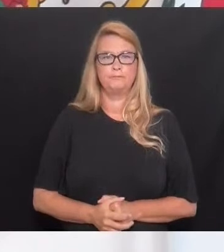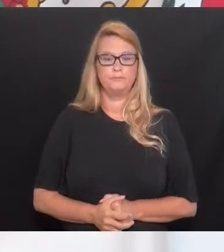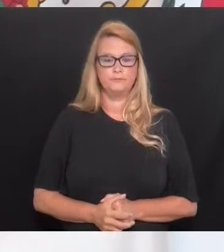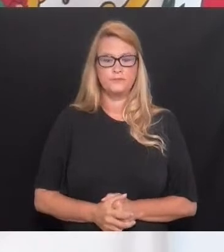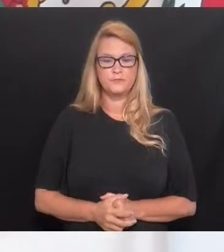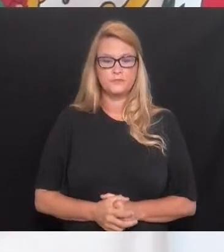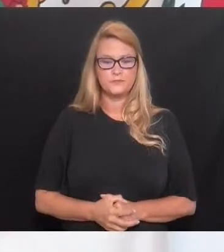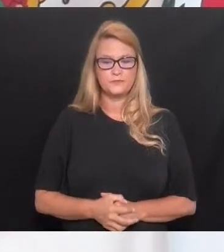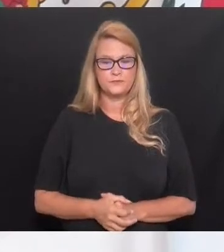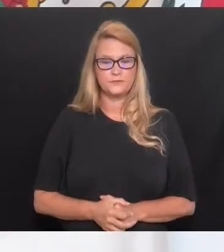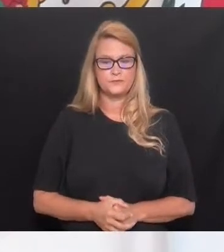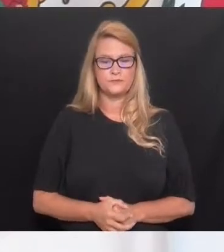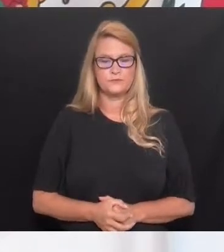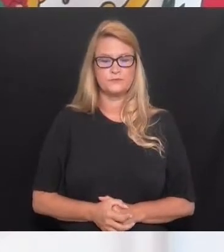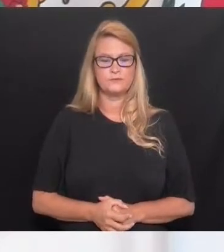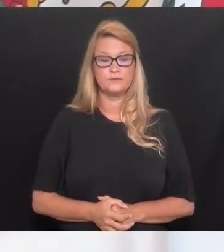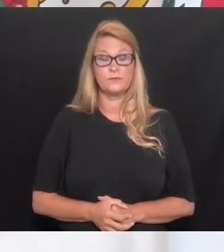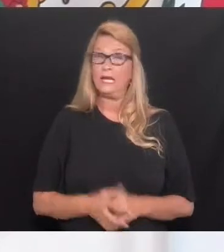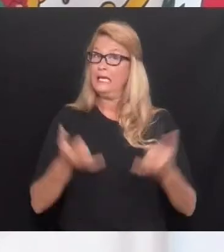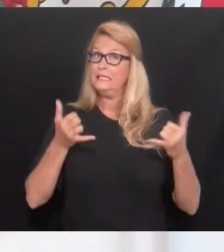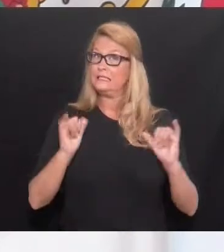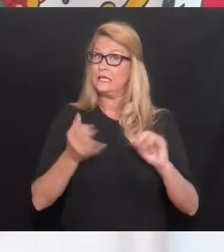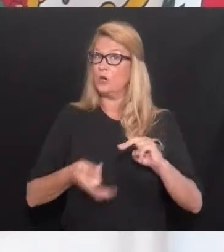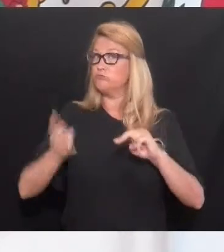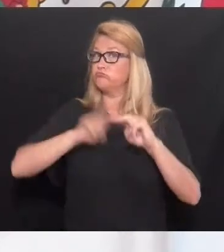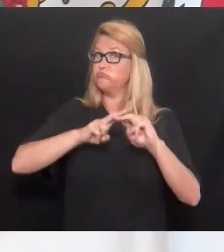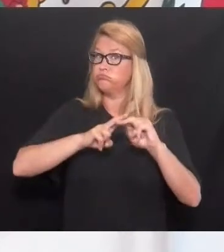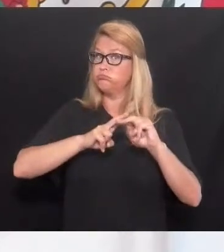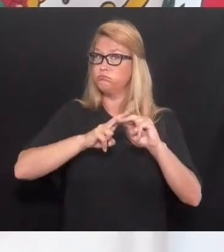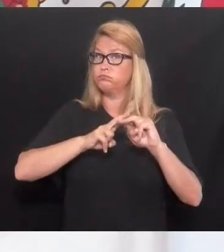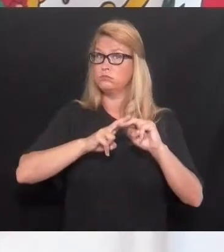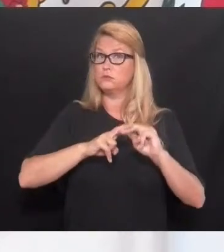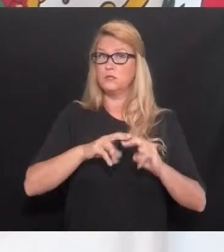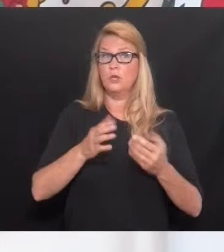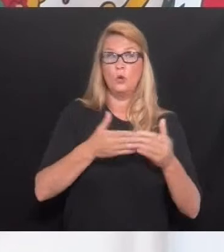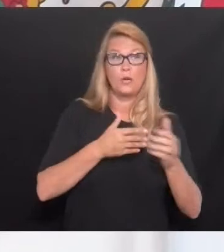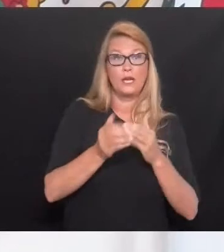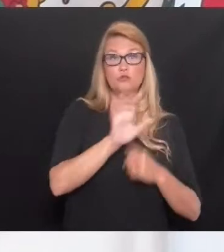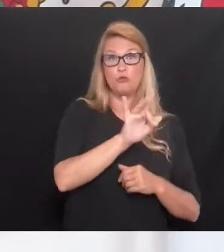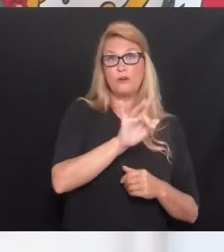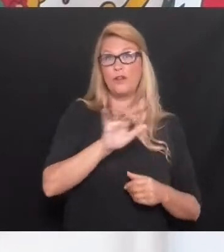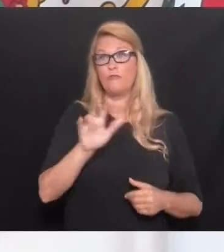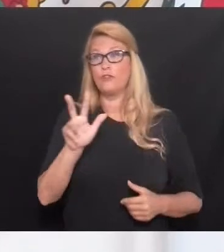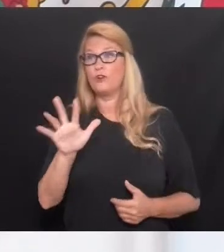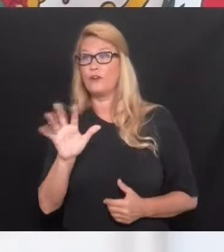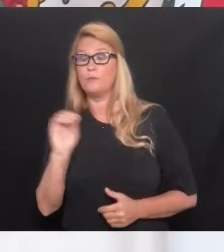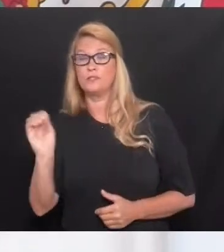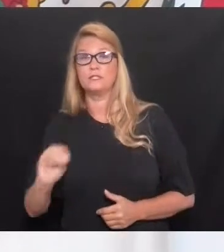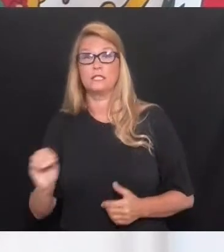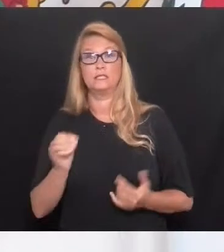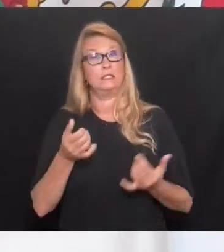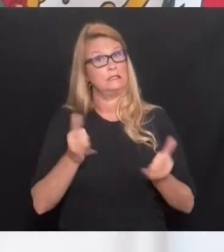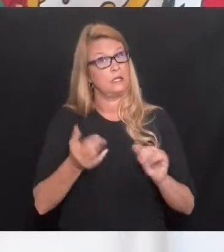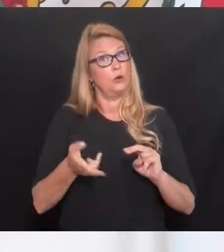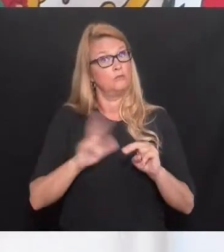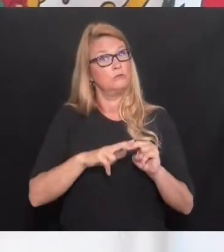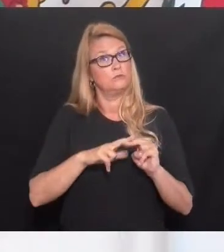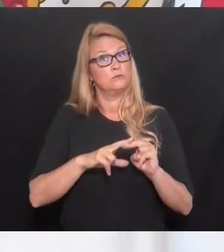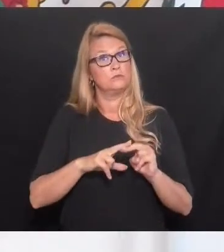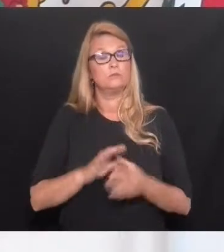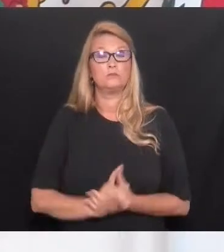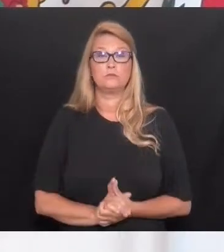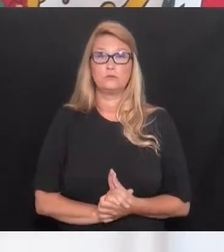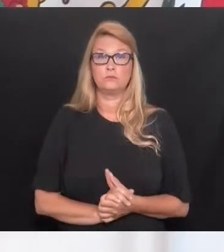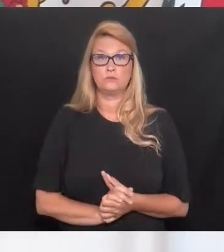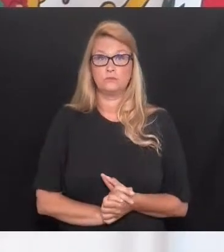we've jumped a significant percentage, whether it be 25% or 30%, it's a significant percentage. It doesn't sound like much, but it